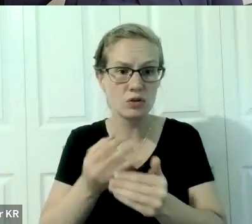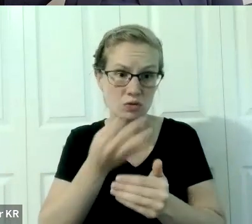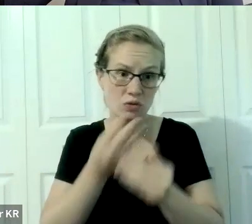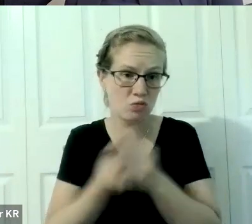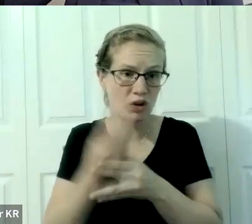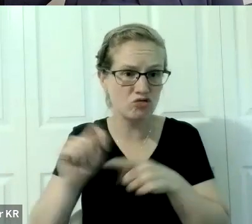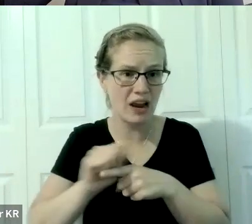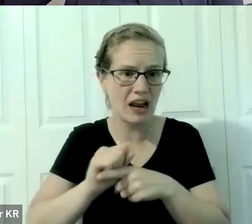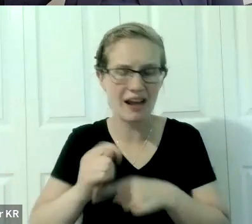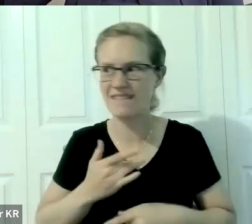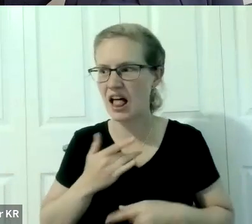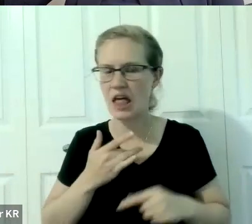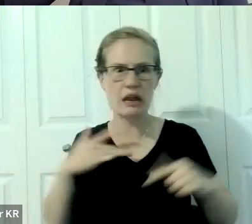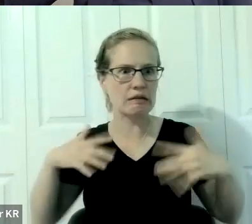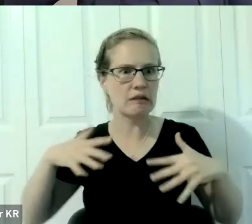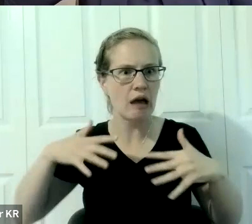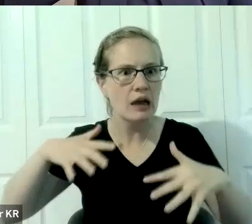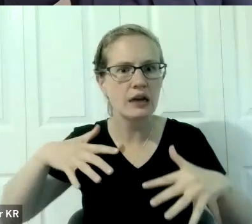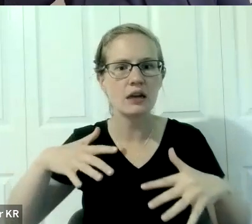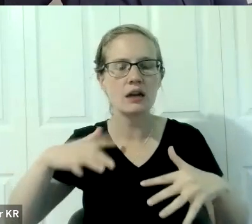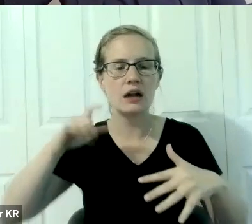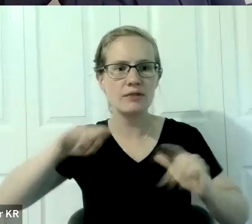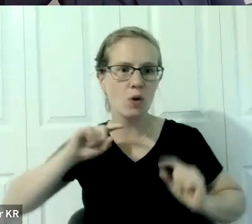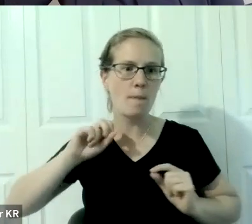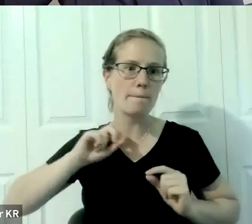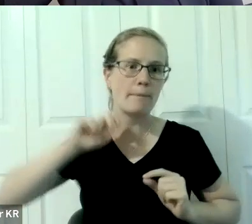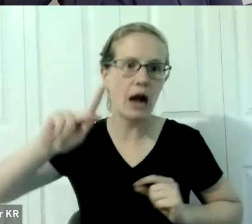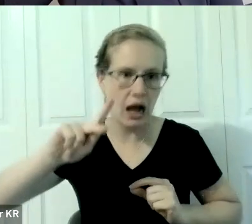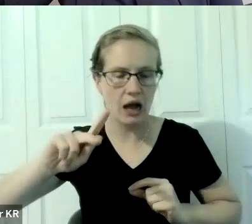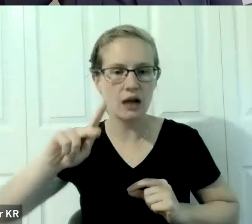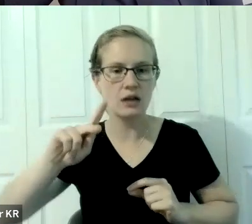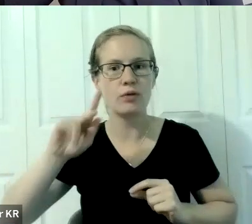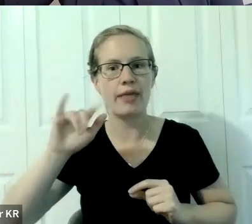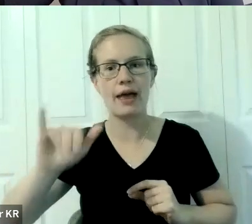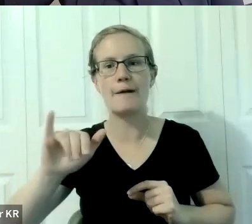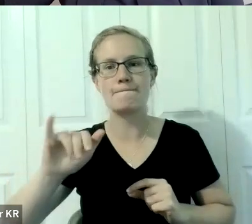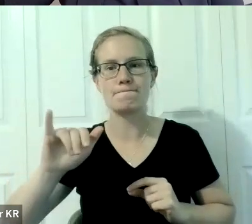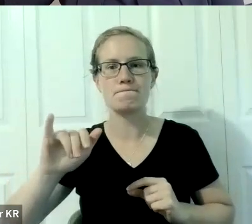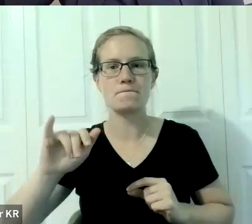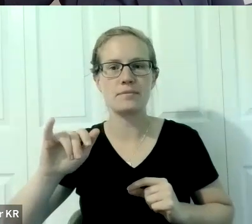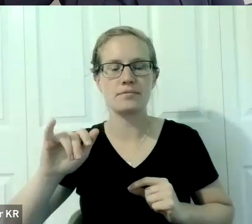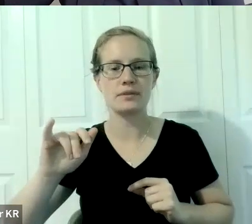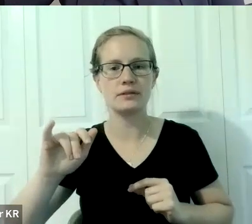I felt a lot of anxiety about having to go back into that.